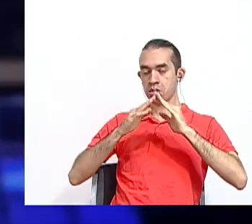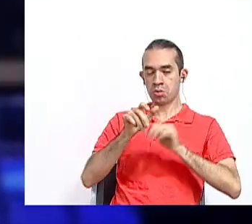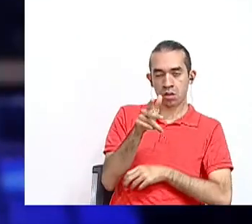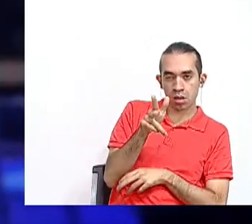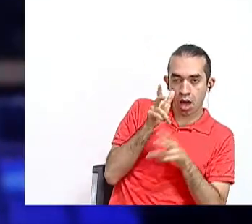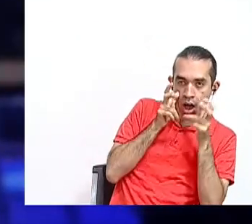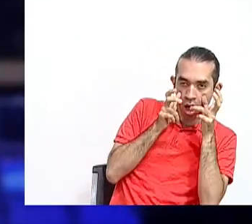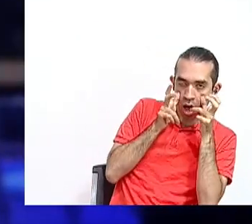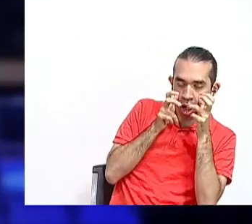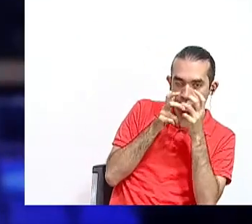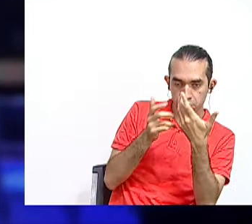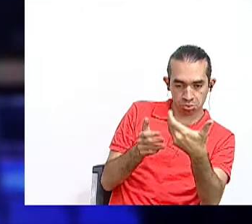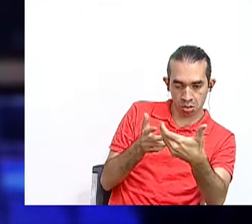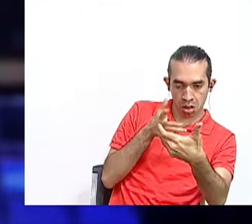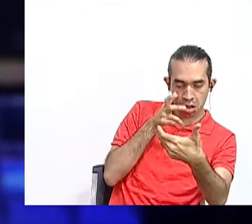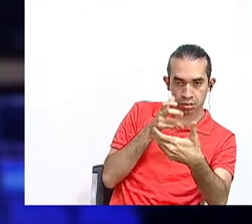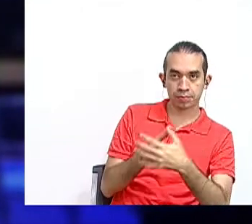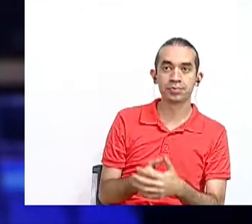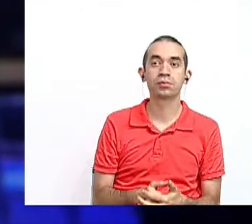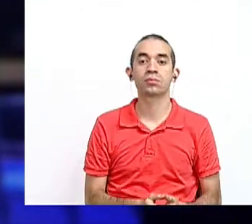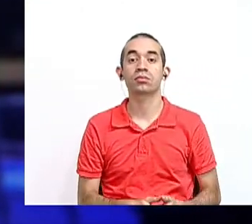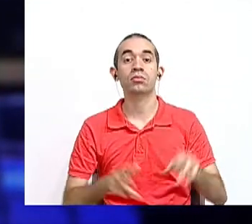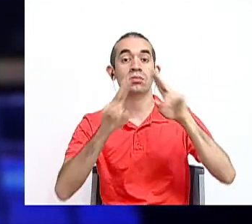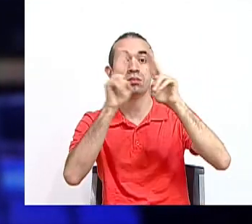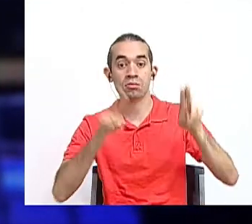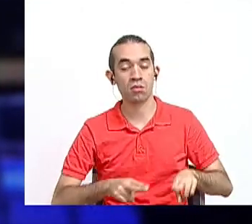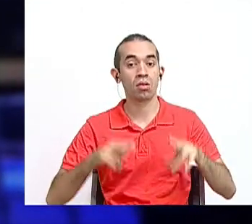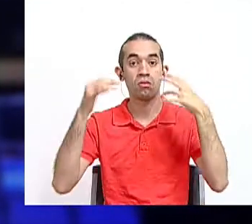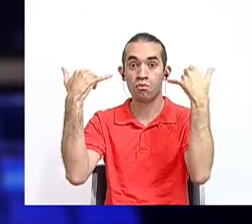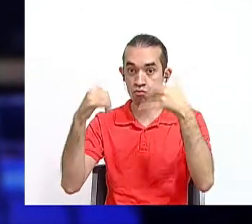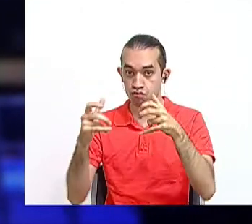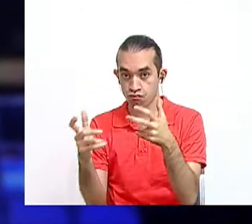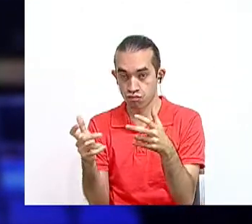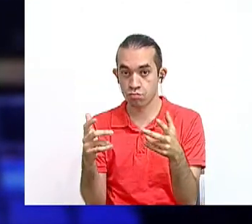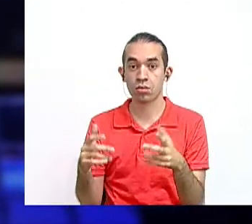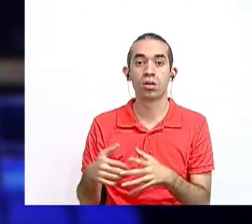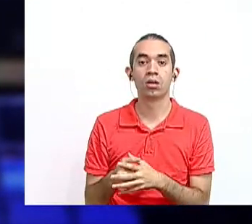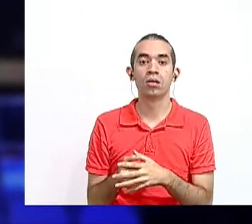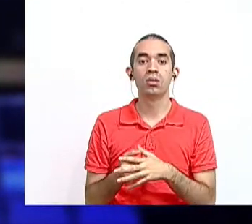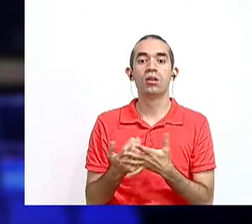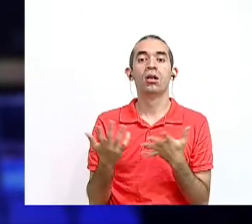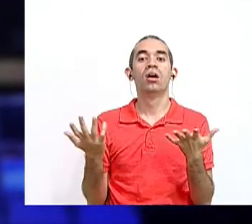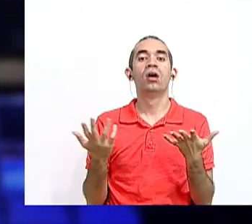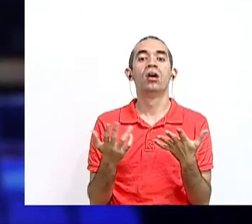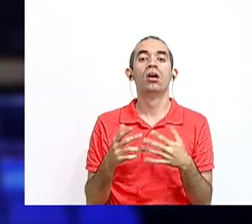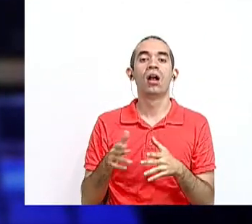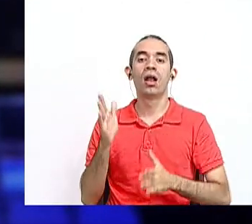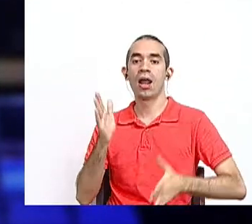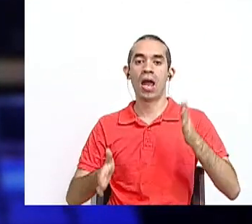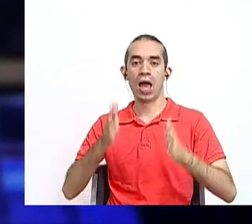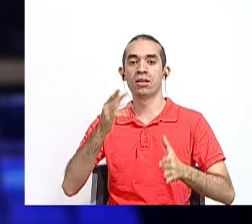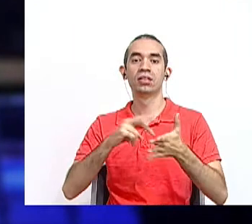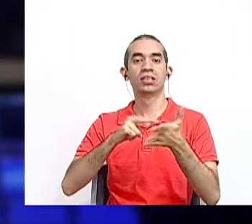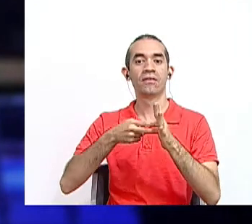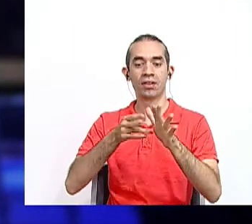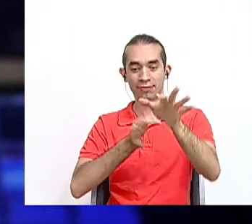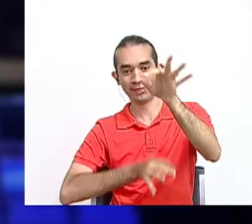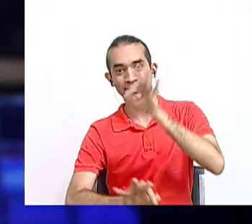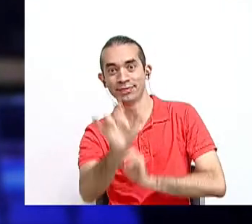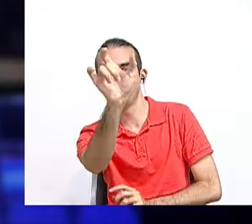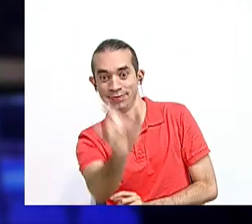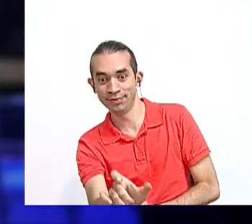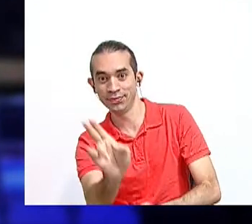On the internet or in computer games, an avatar represents the computer user.